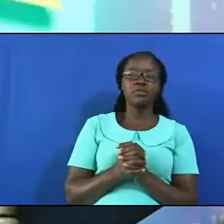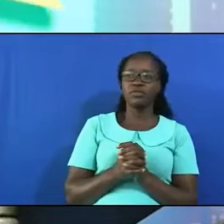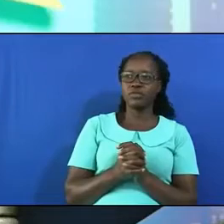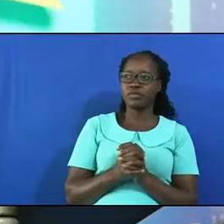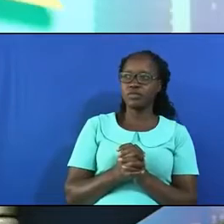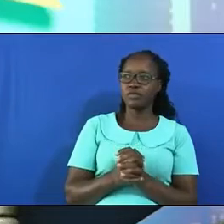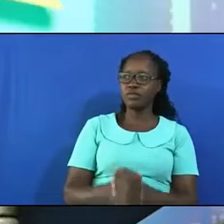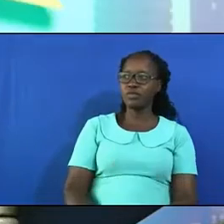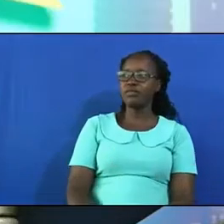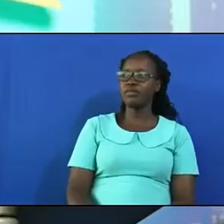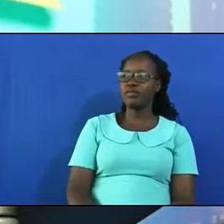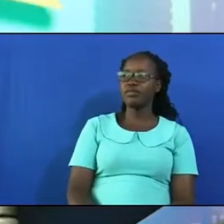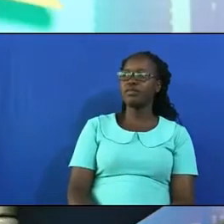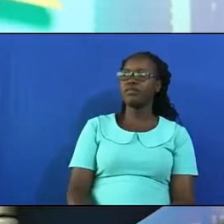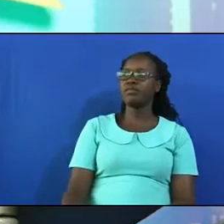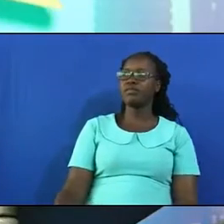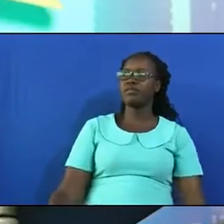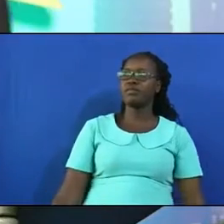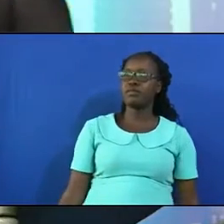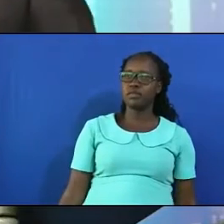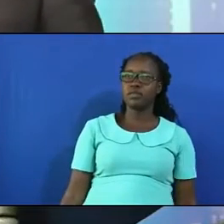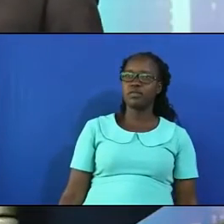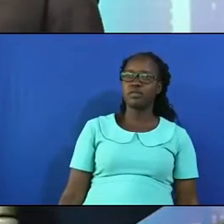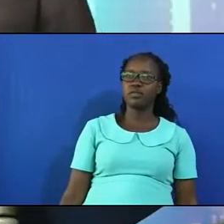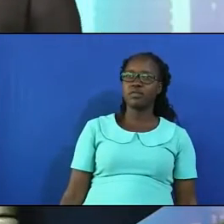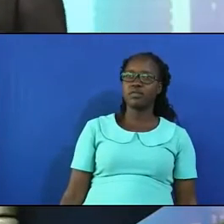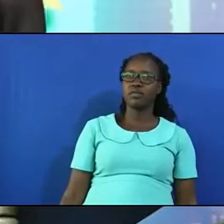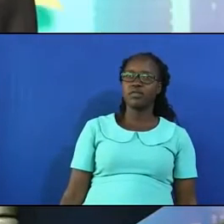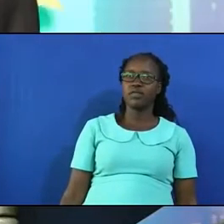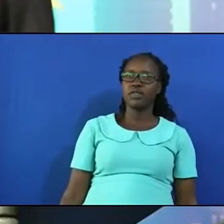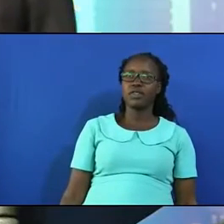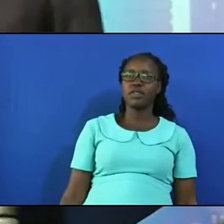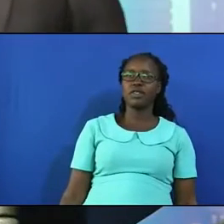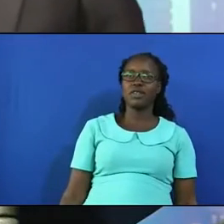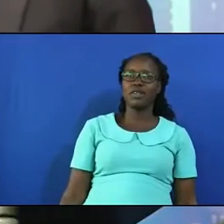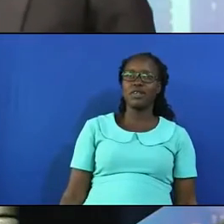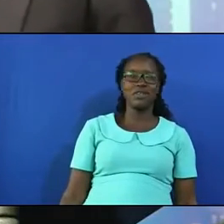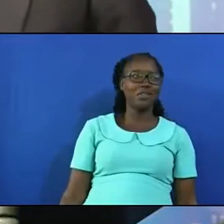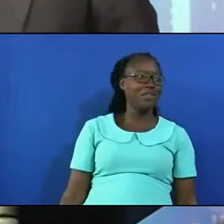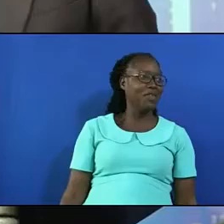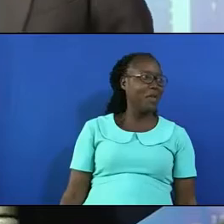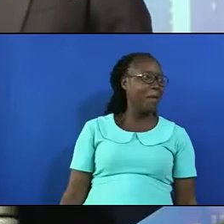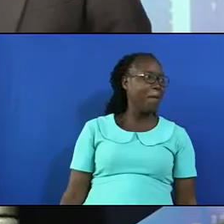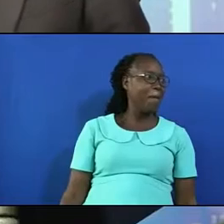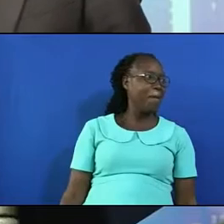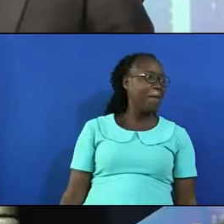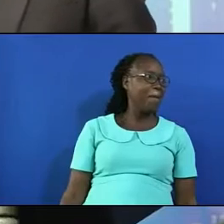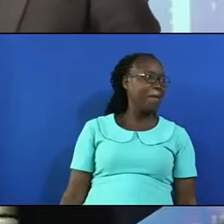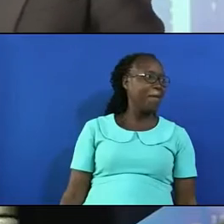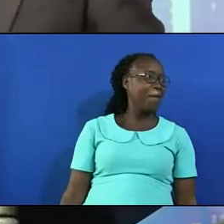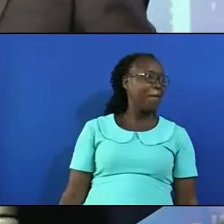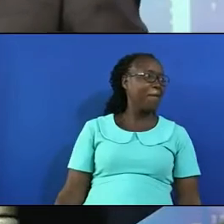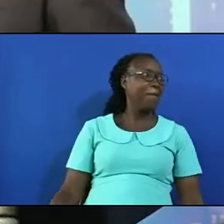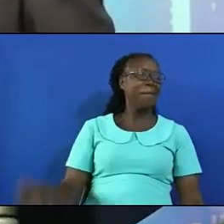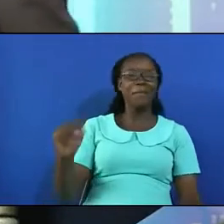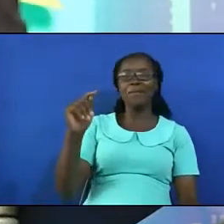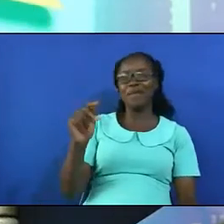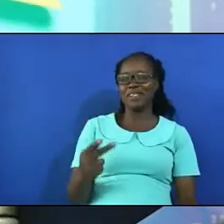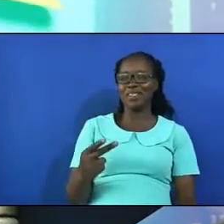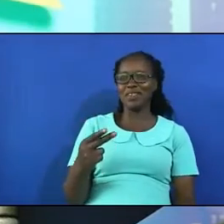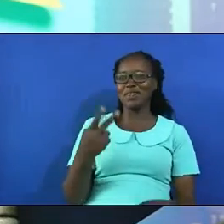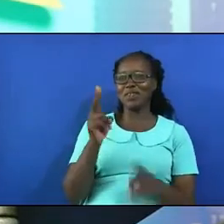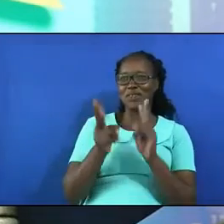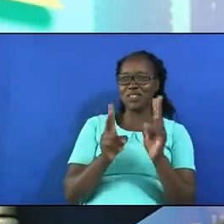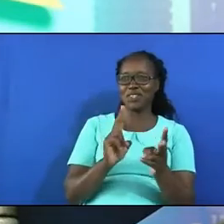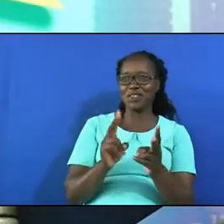single, you can't be anything. We are almost halfway the sermon. Is that okay, friends? We are almost halfway. Now, Matthew chapter 22, verse